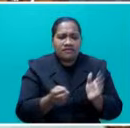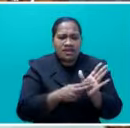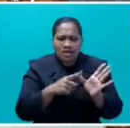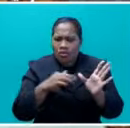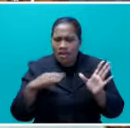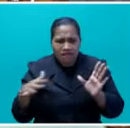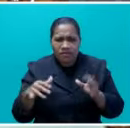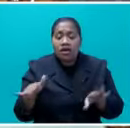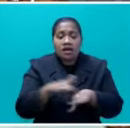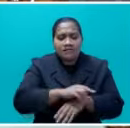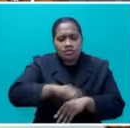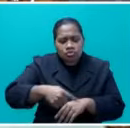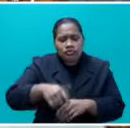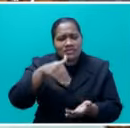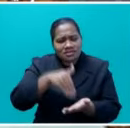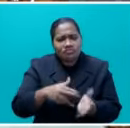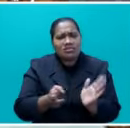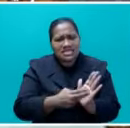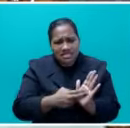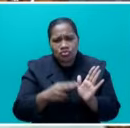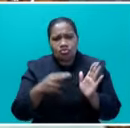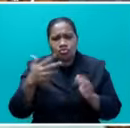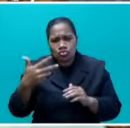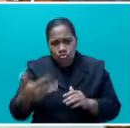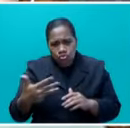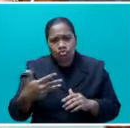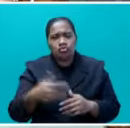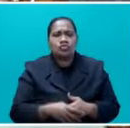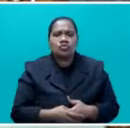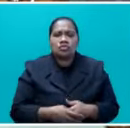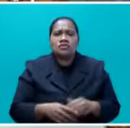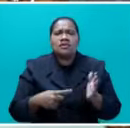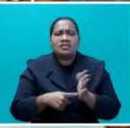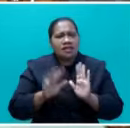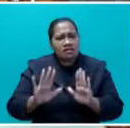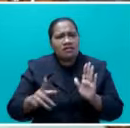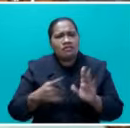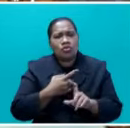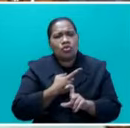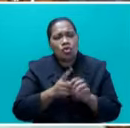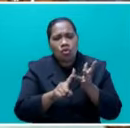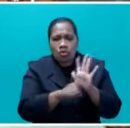Central, Nasinu, Nosori, Tailevu, Navua, Korovo. FBC is transferring their site to Wailesi